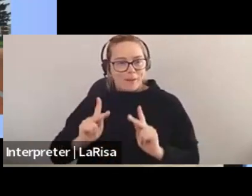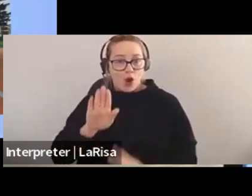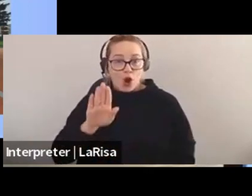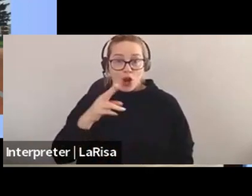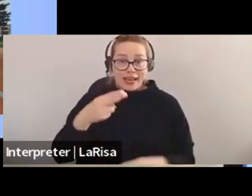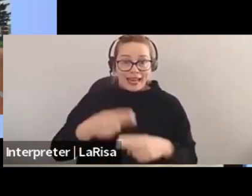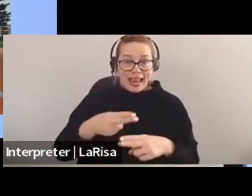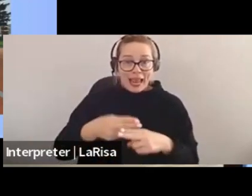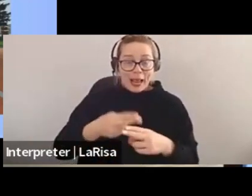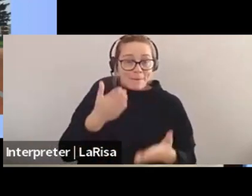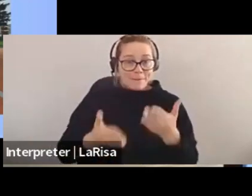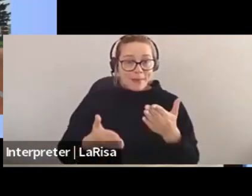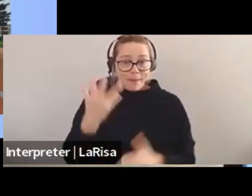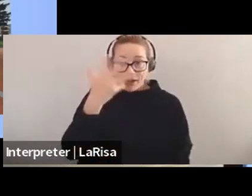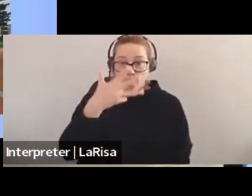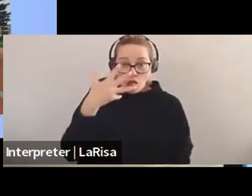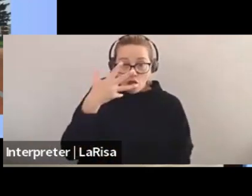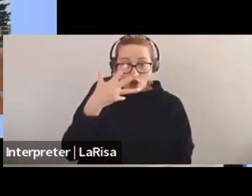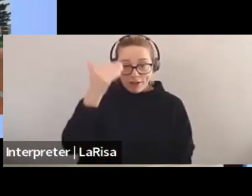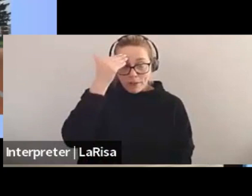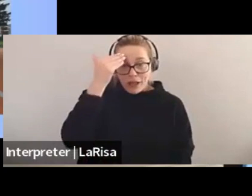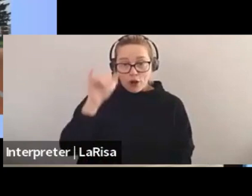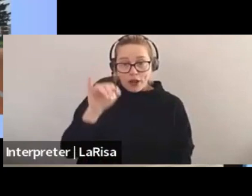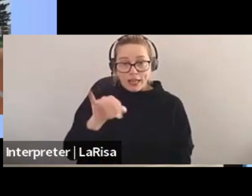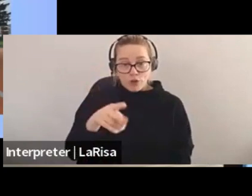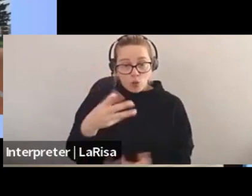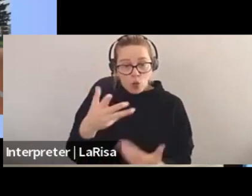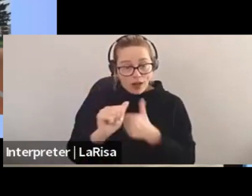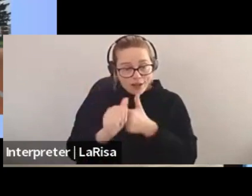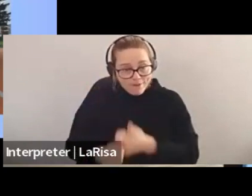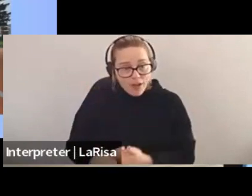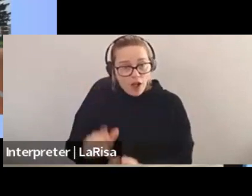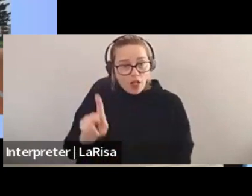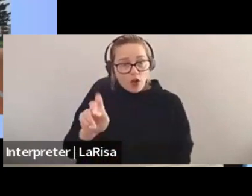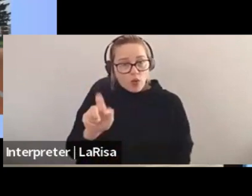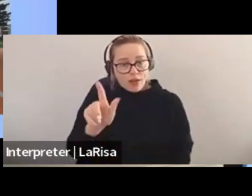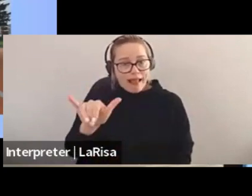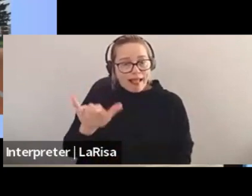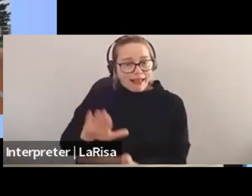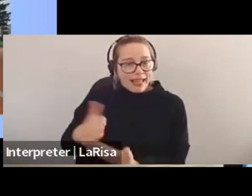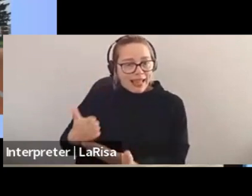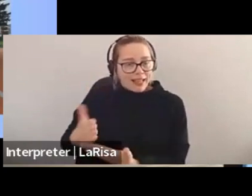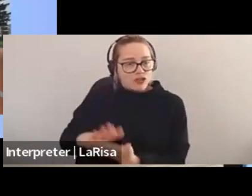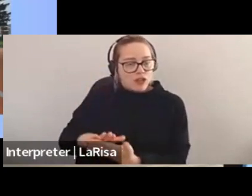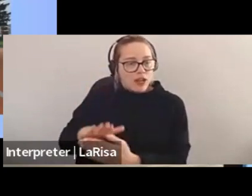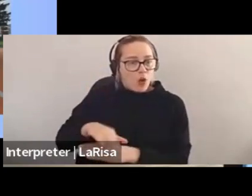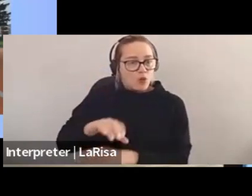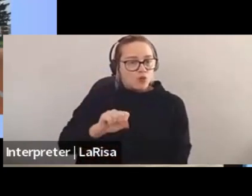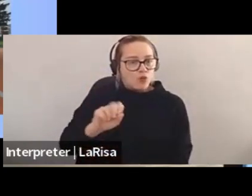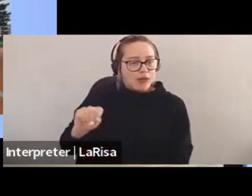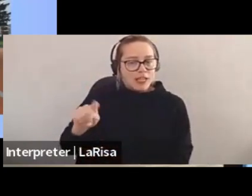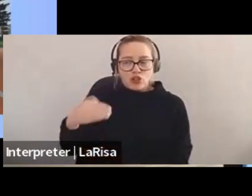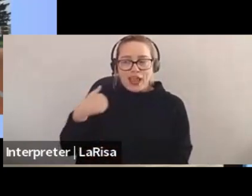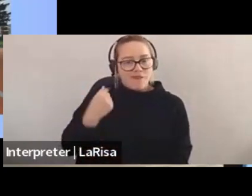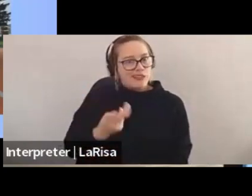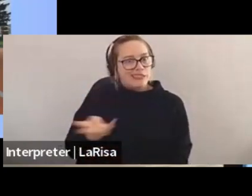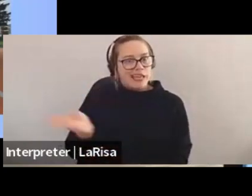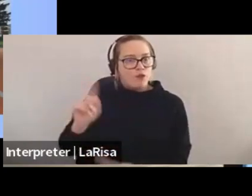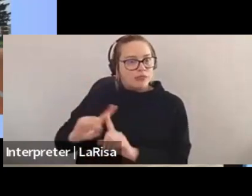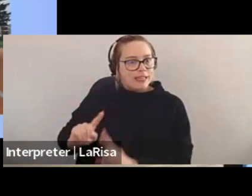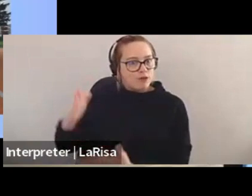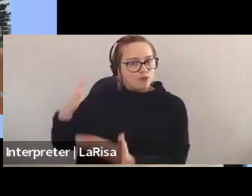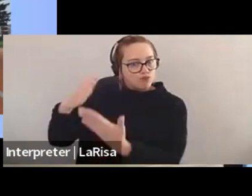others. Her name or maybe her photo might sound familiar if you follow Kelly's Kitchen on social media. She